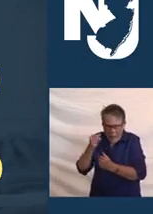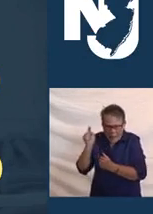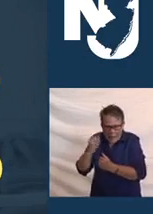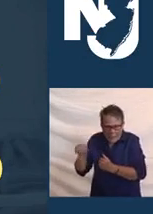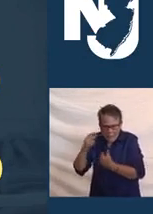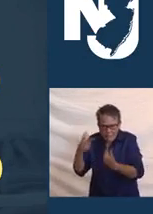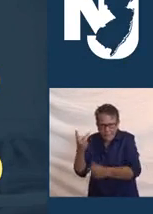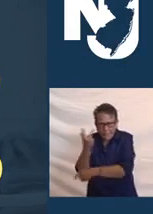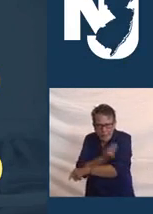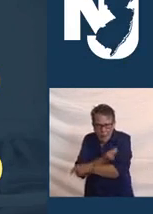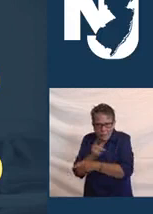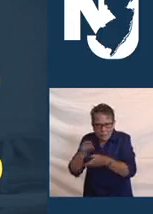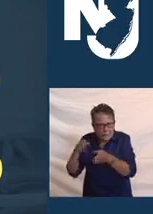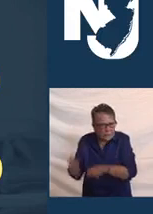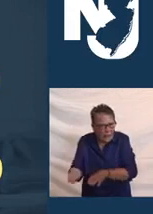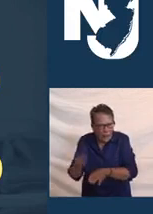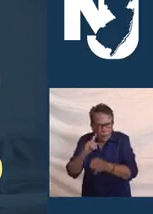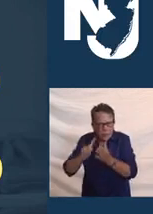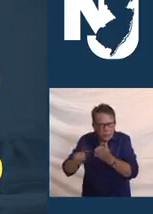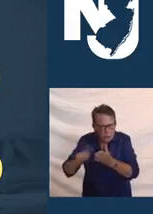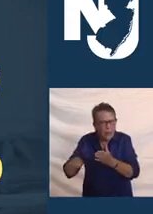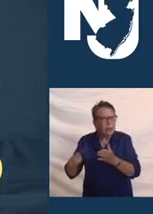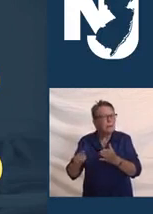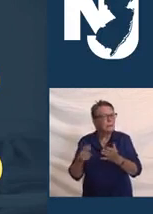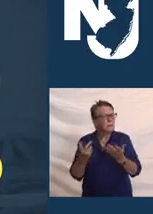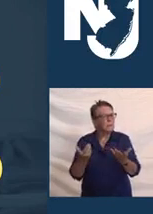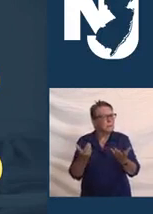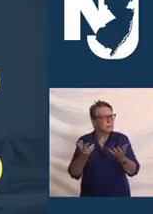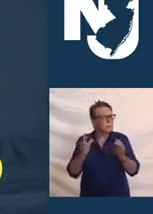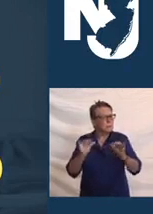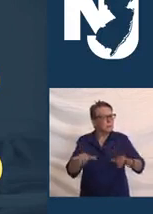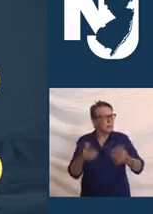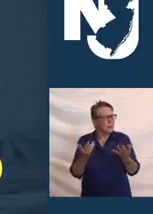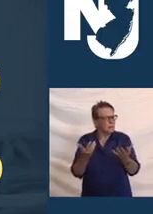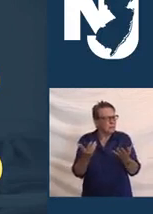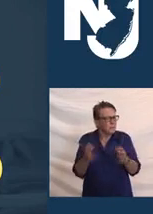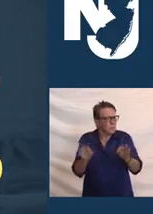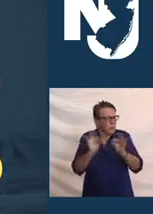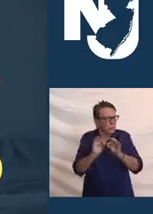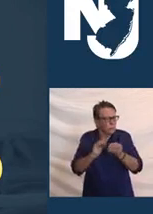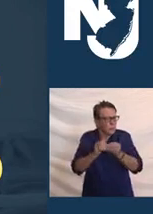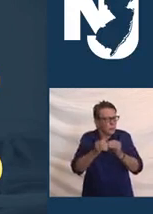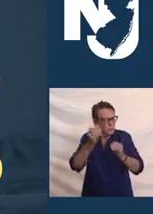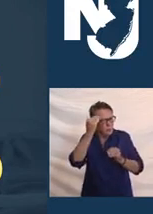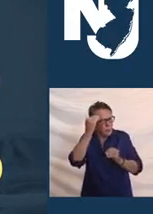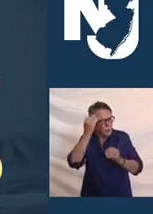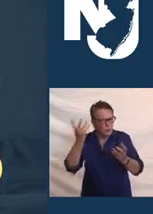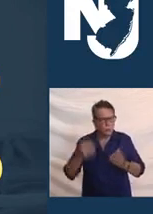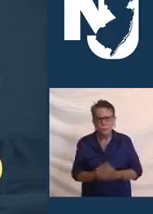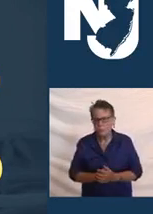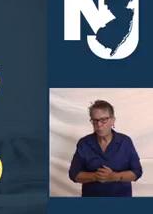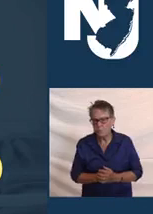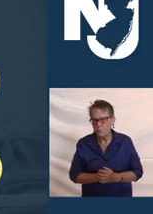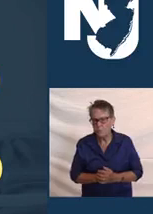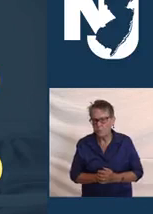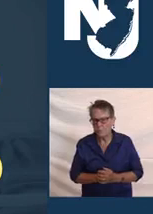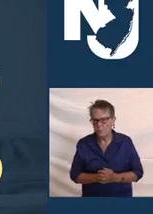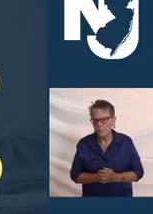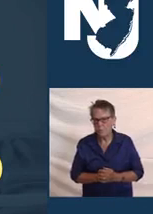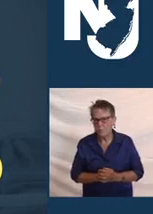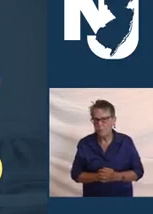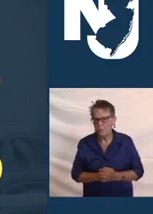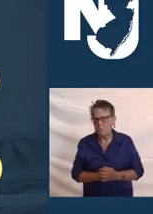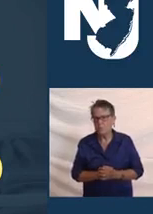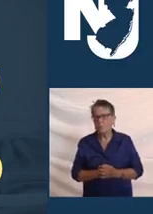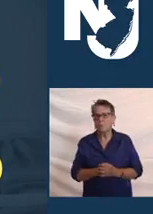slight. Given the enormous increases in cases, hospitalizations, and deaths we've recorded as we've been under assault by the Delta